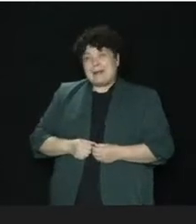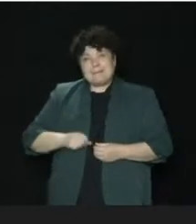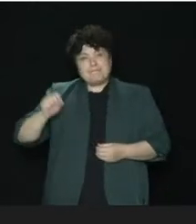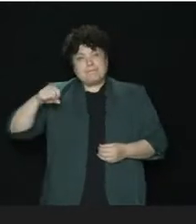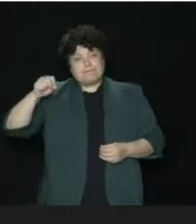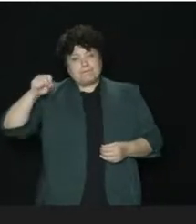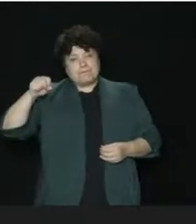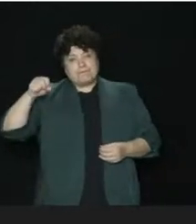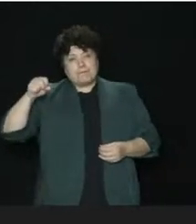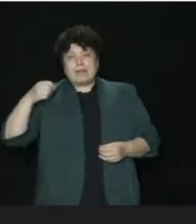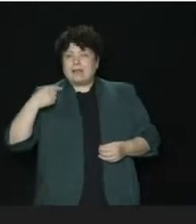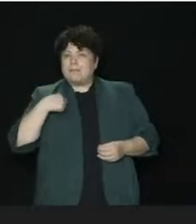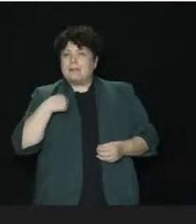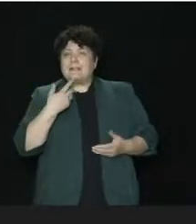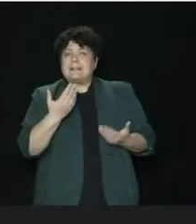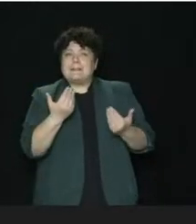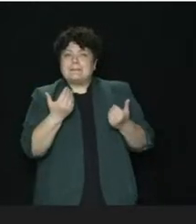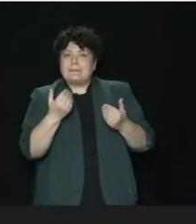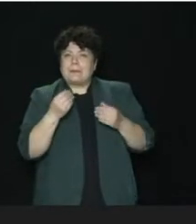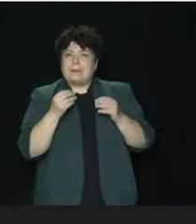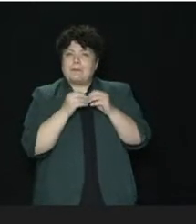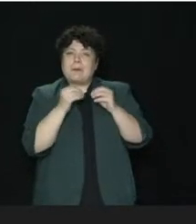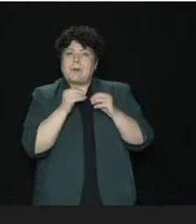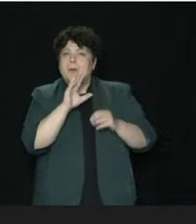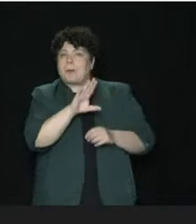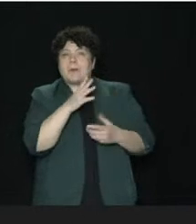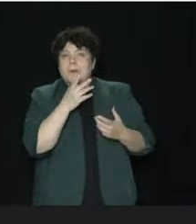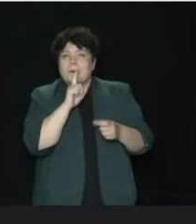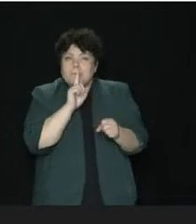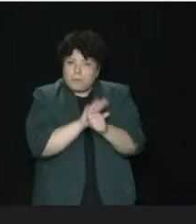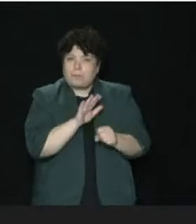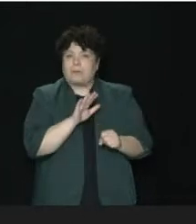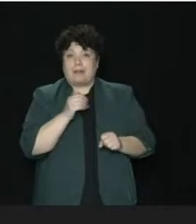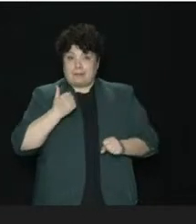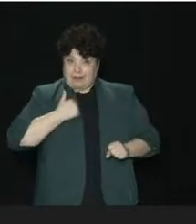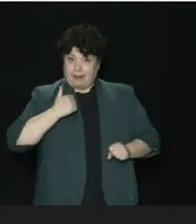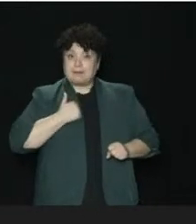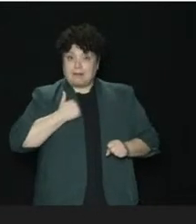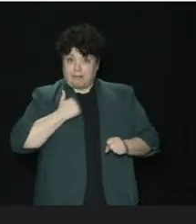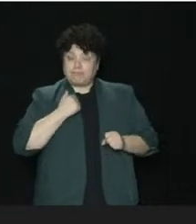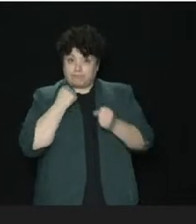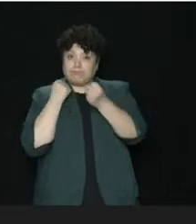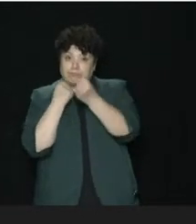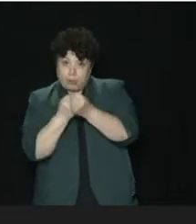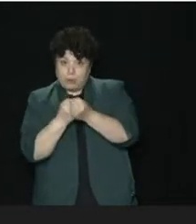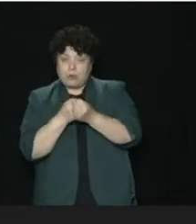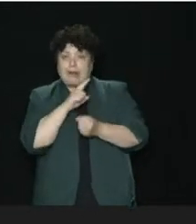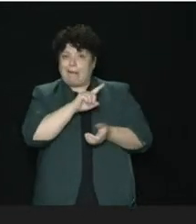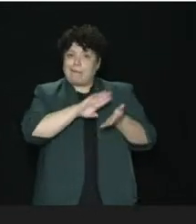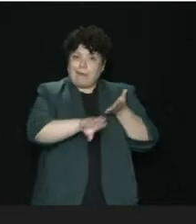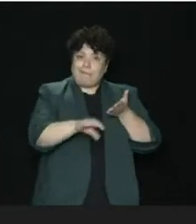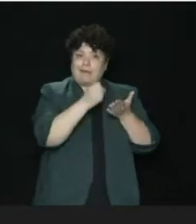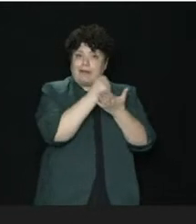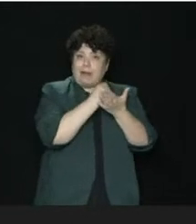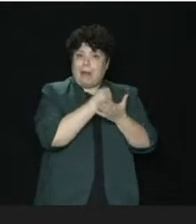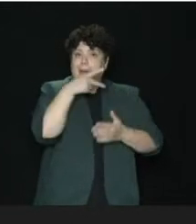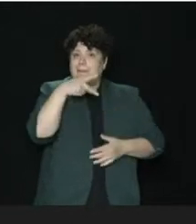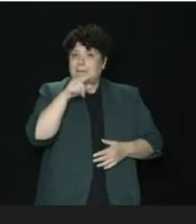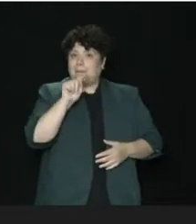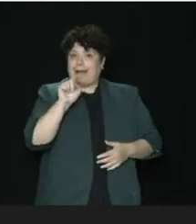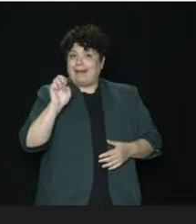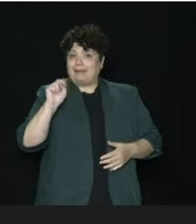I would appreciate a more firm answer on whether or not Canada would support this, but I suppose a follow-up question would